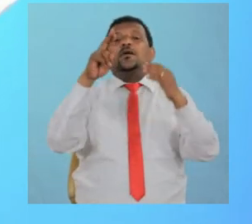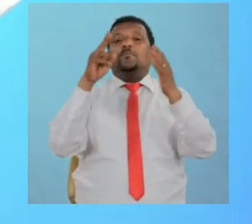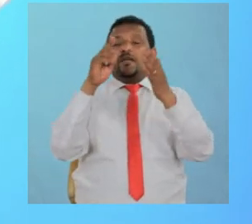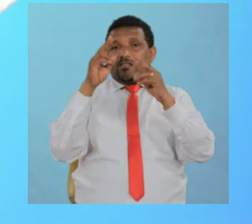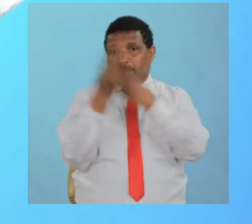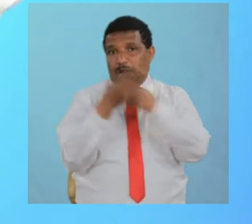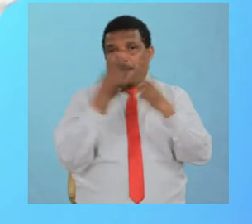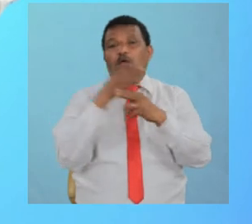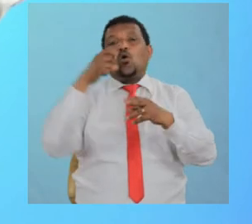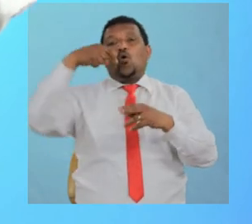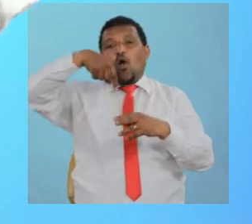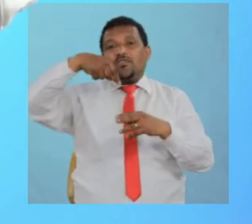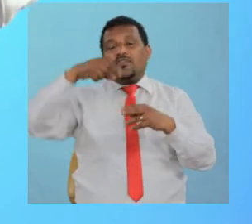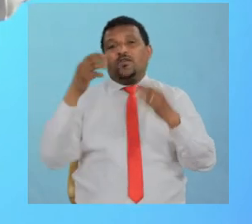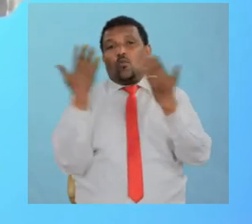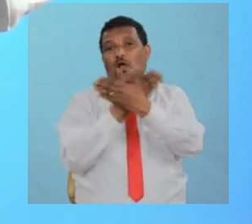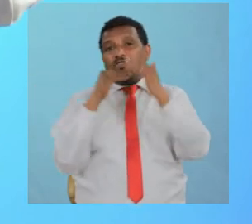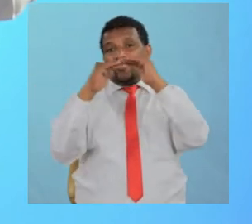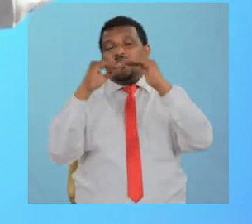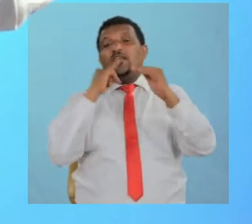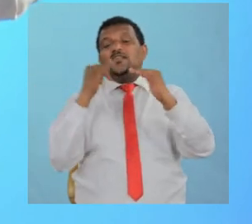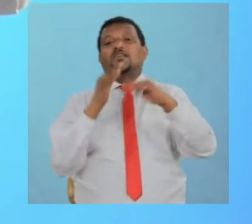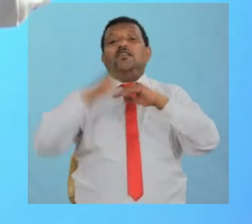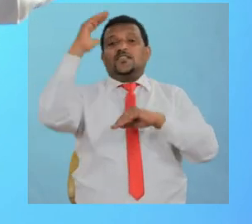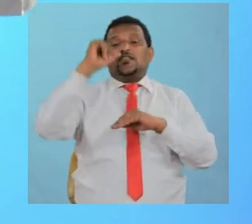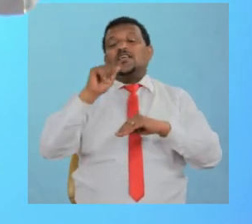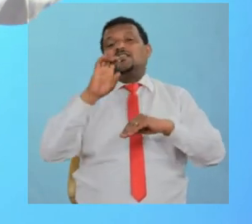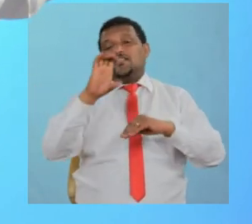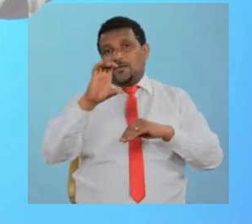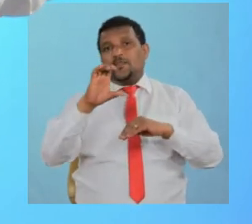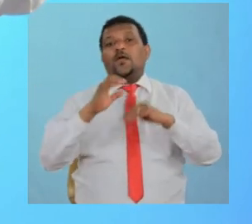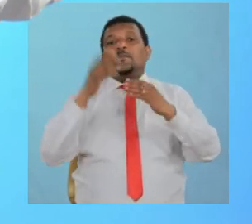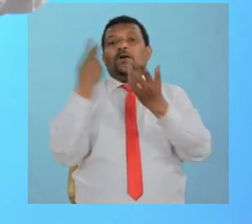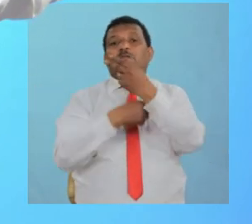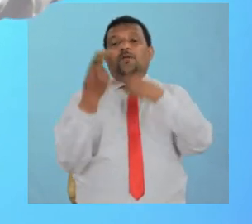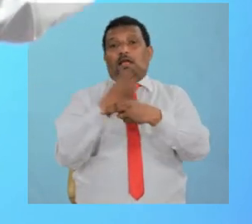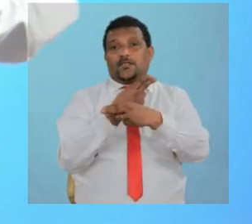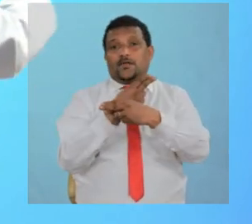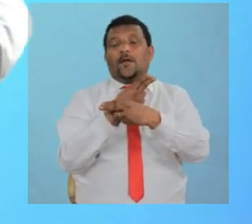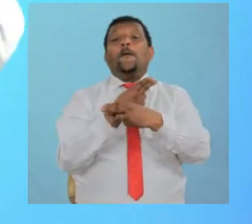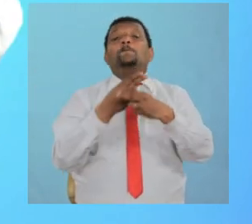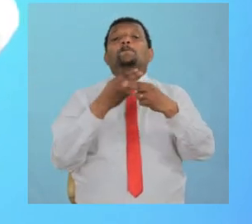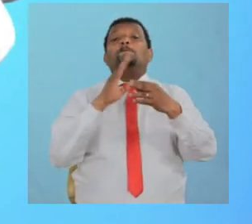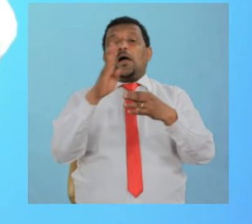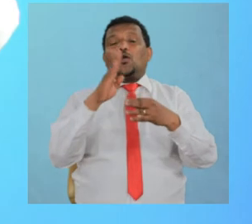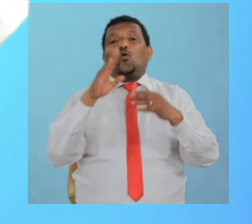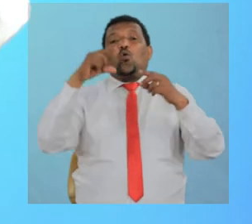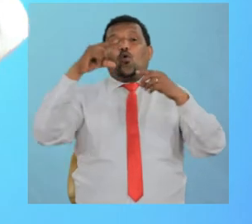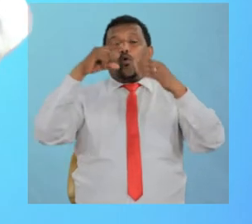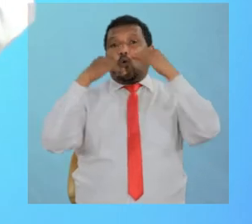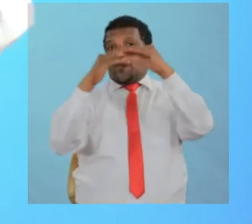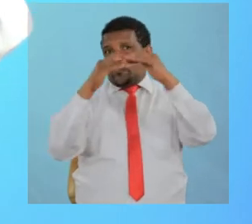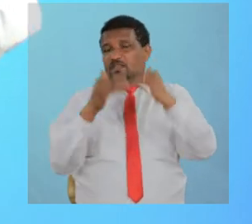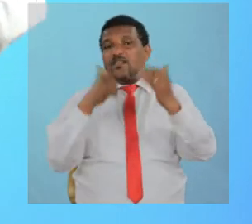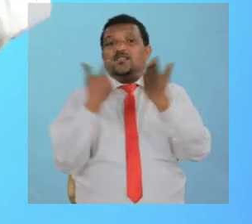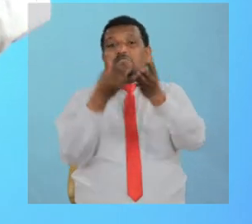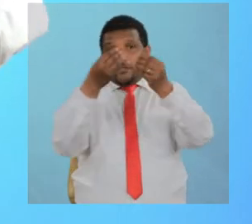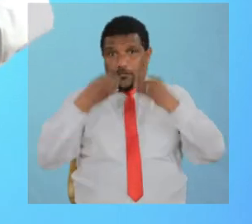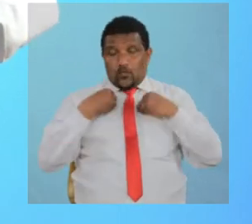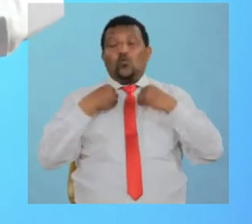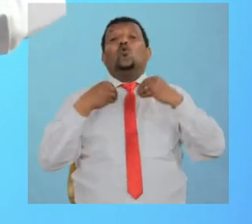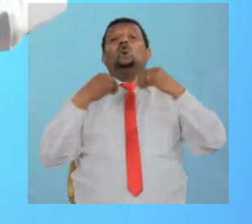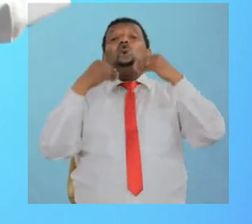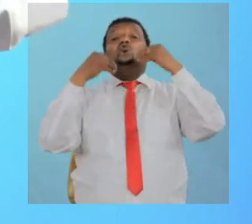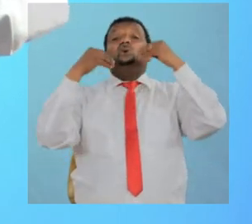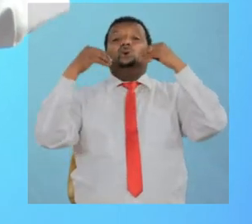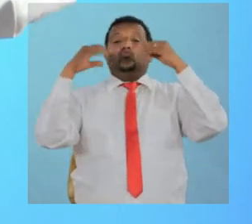by quantity is greater than the AC multiplied by quantity. And then this will give you the total revenue, which